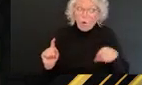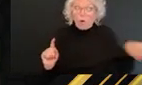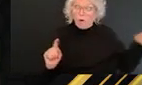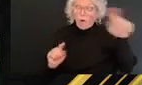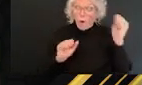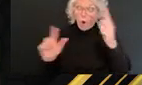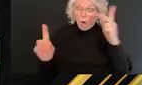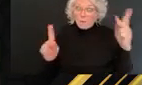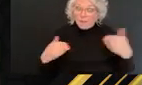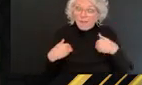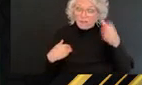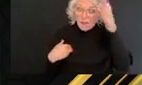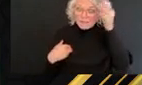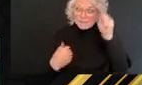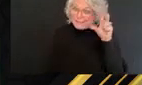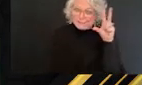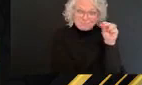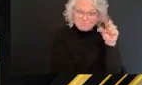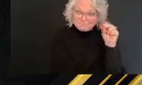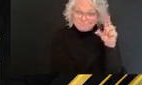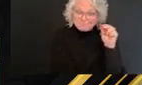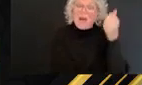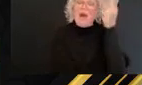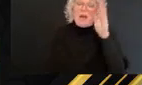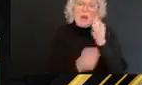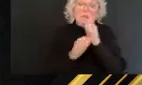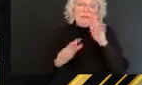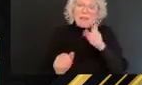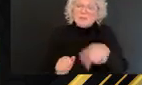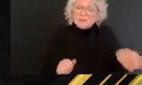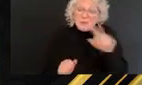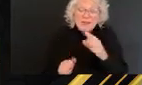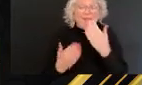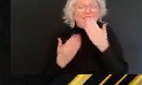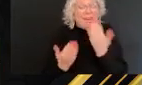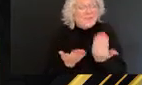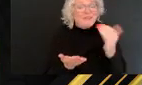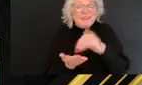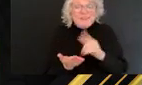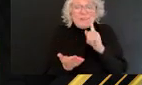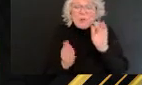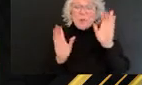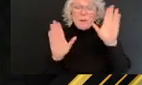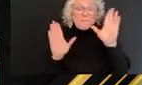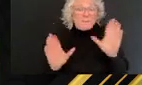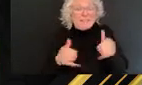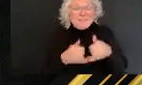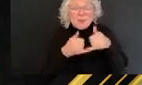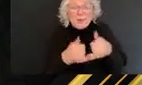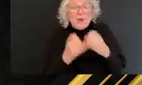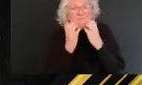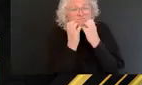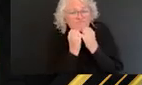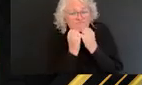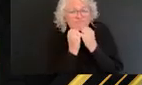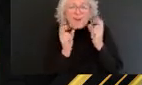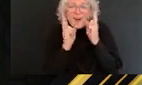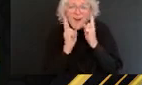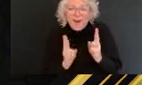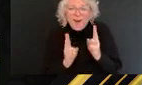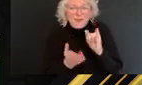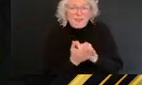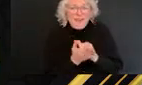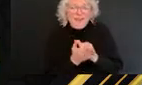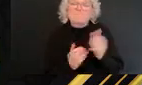common sense is not out there. God bless you all, and thank you so much again for this amazing award. We value it,